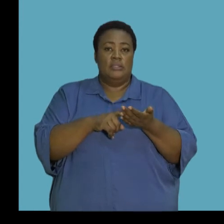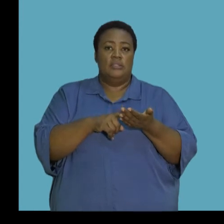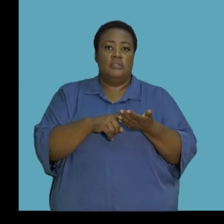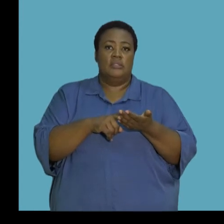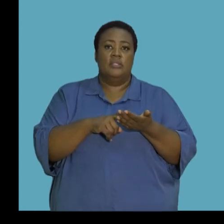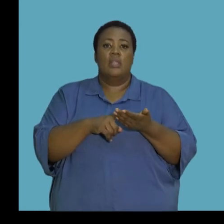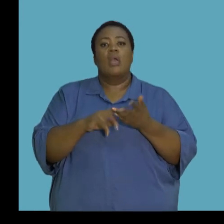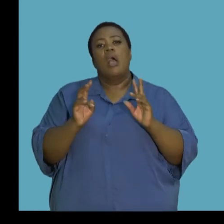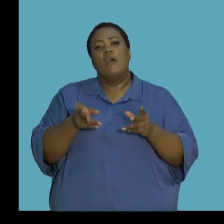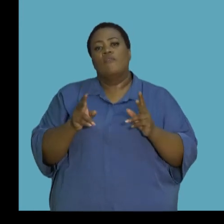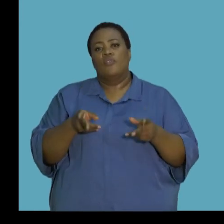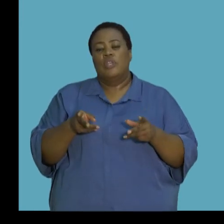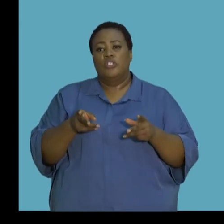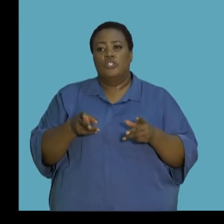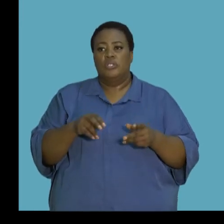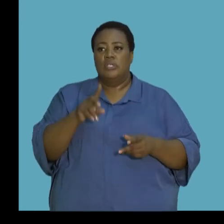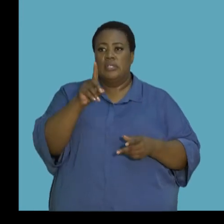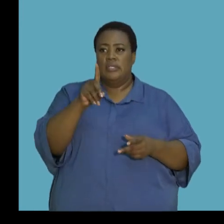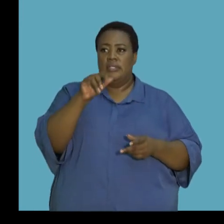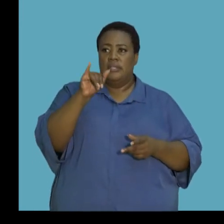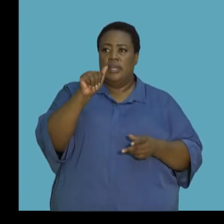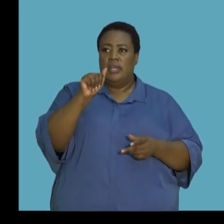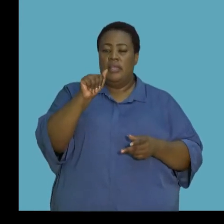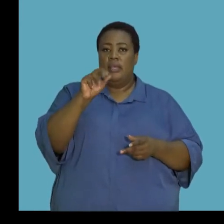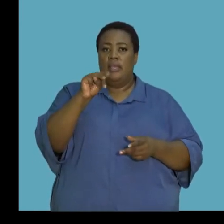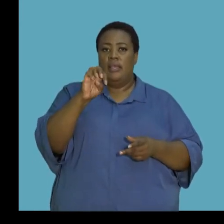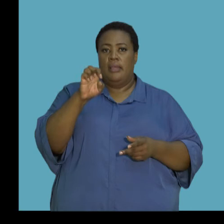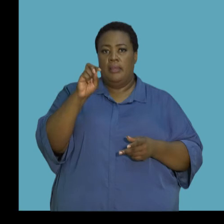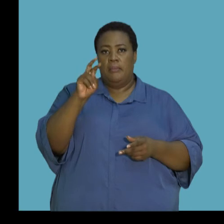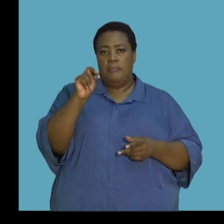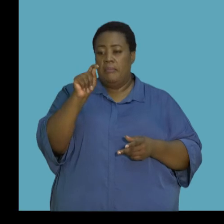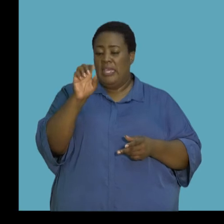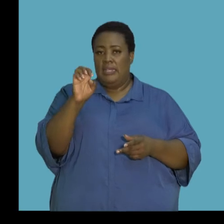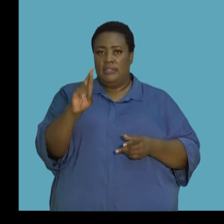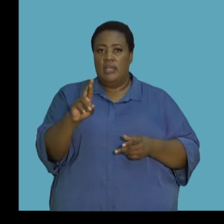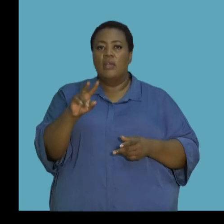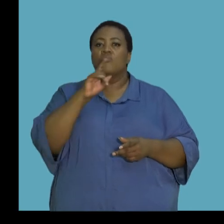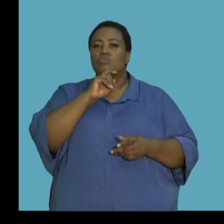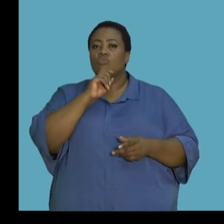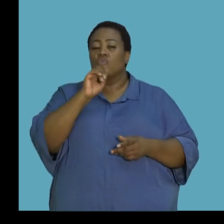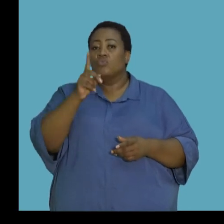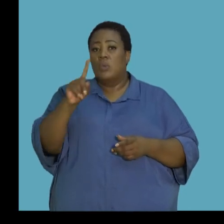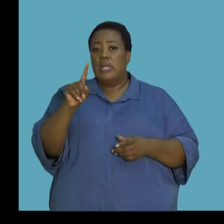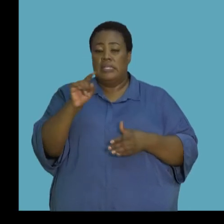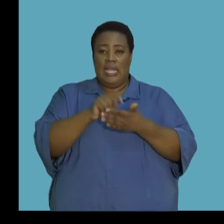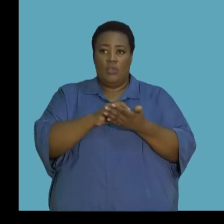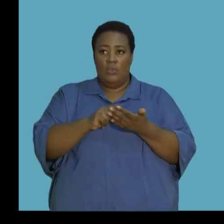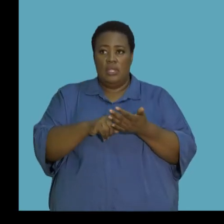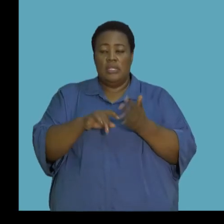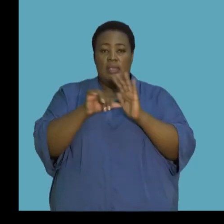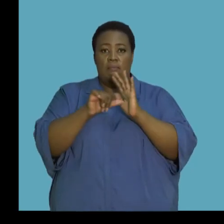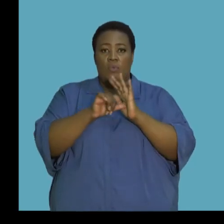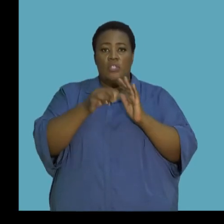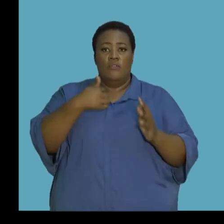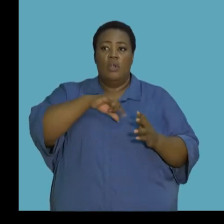average diameter for each bubble solution. So here you've got to go and use a calculator to calculate that. And so it